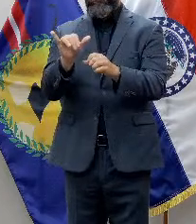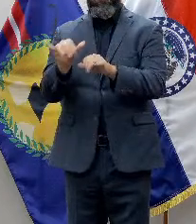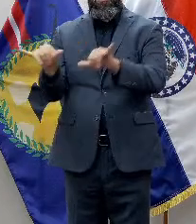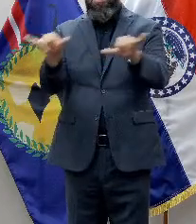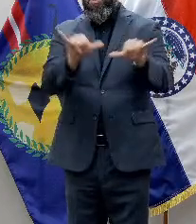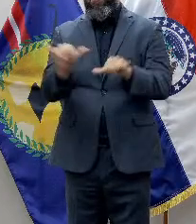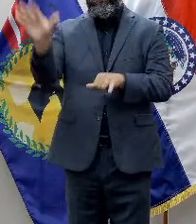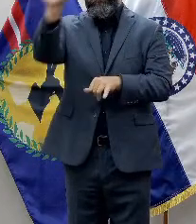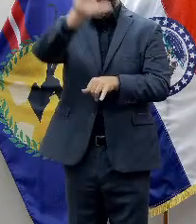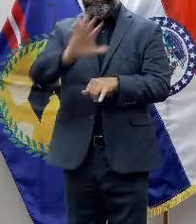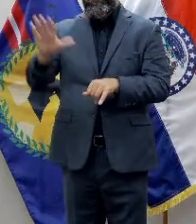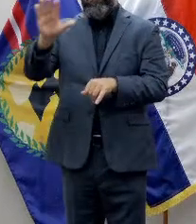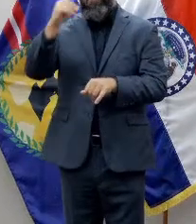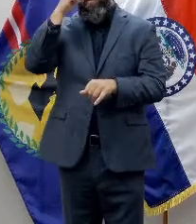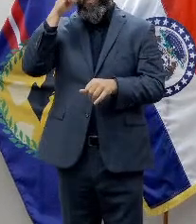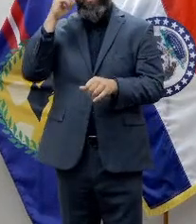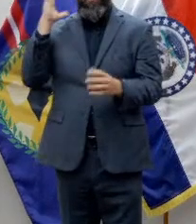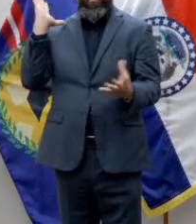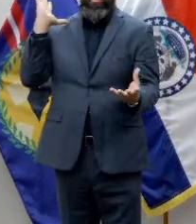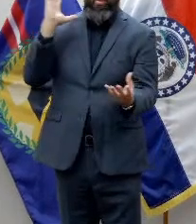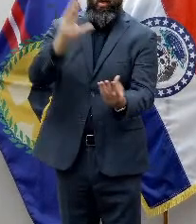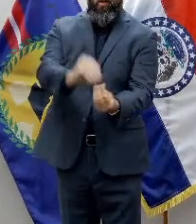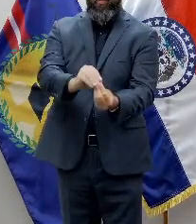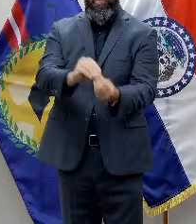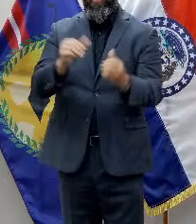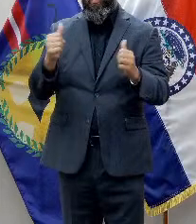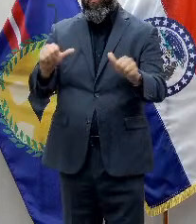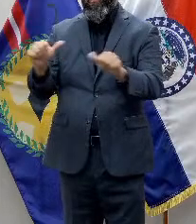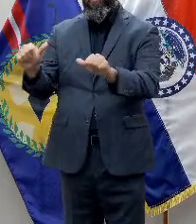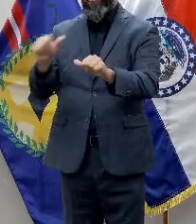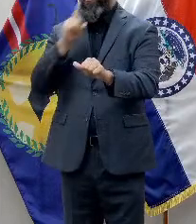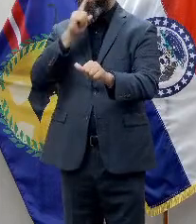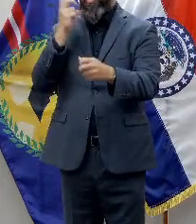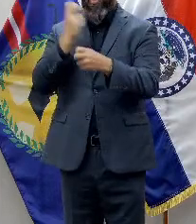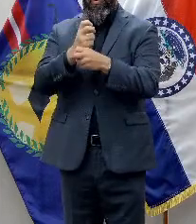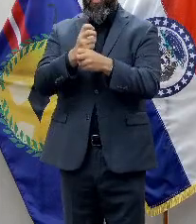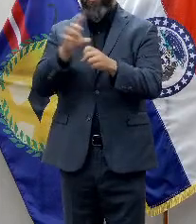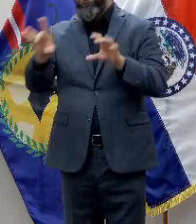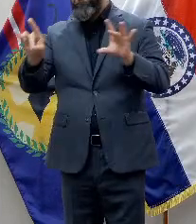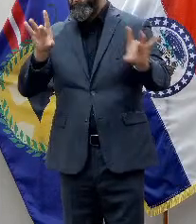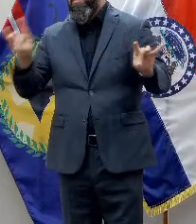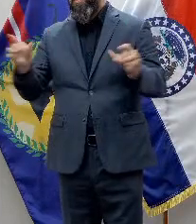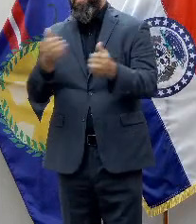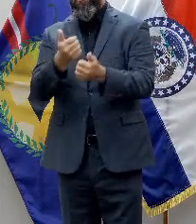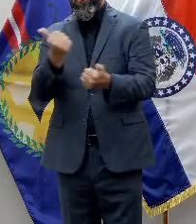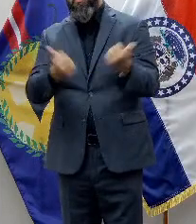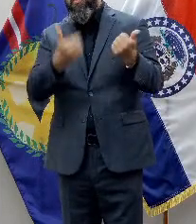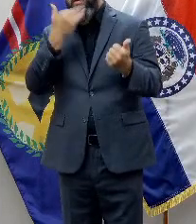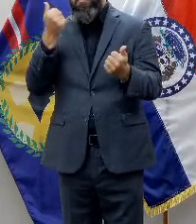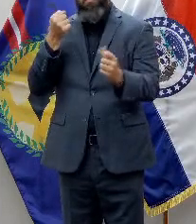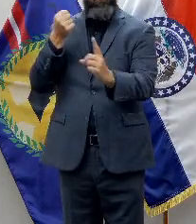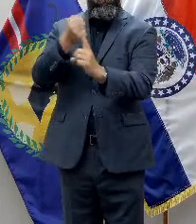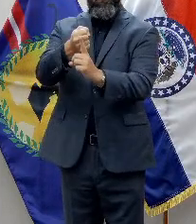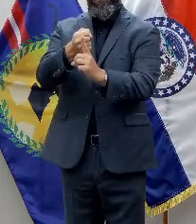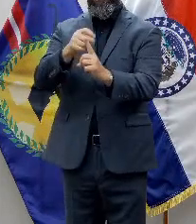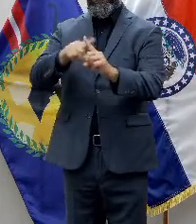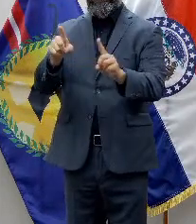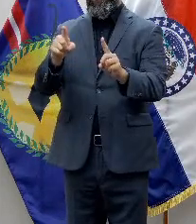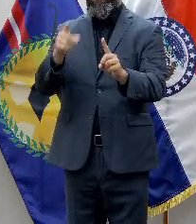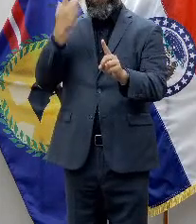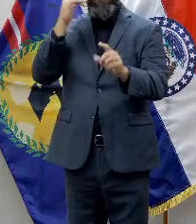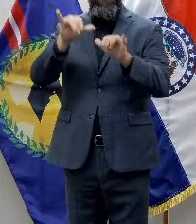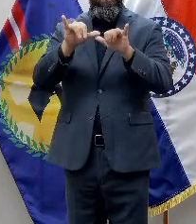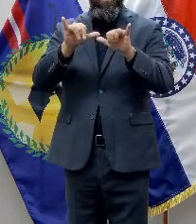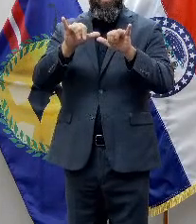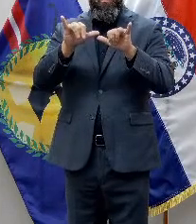county. I think it is a combination of all of these efforts. It's really difficult at this point to pick out which effort has the most impact, but because of the size